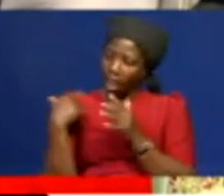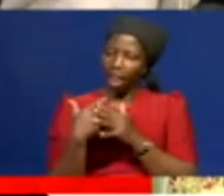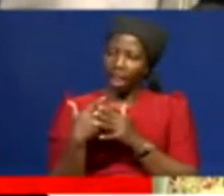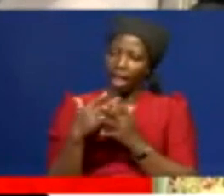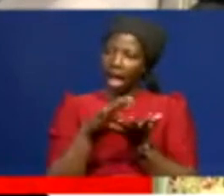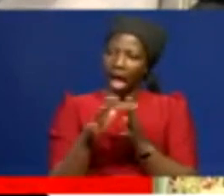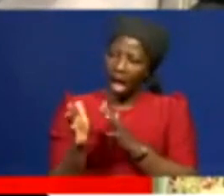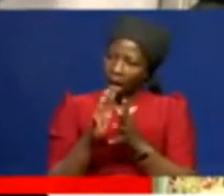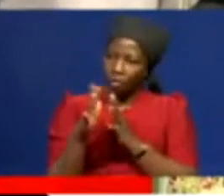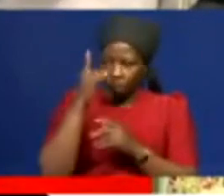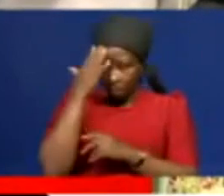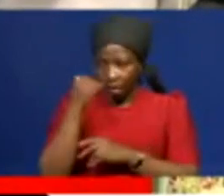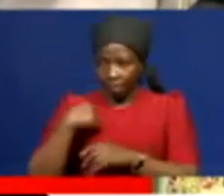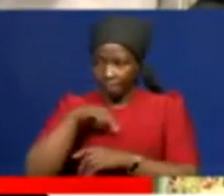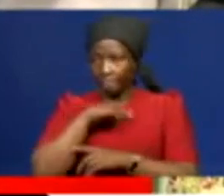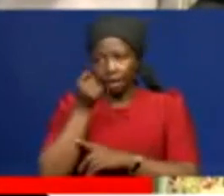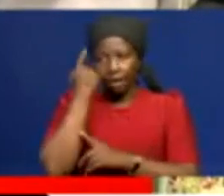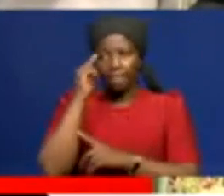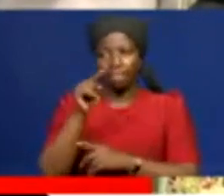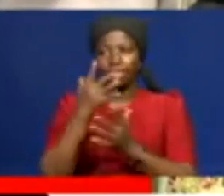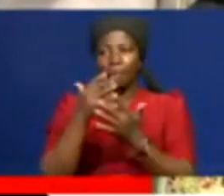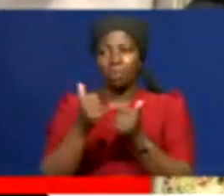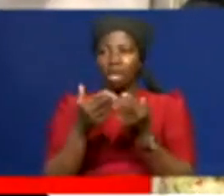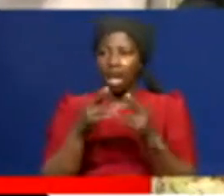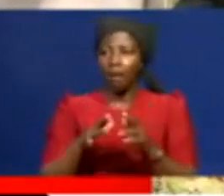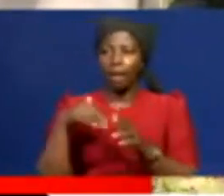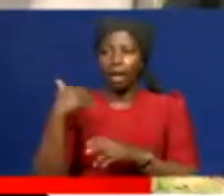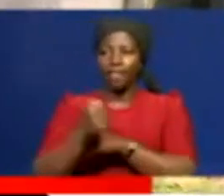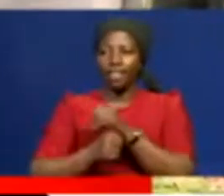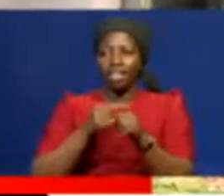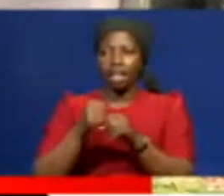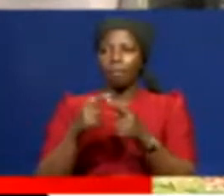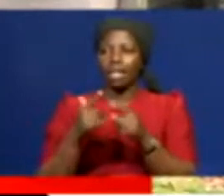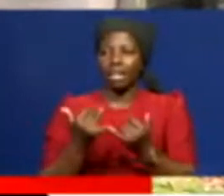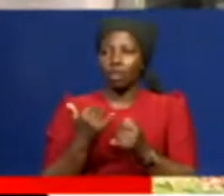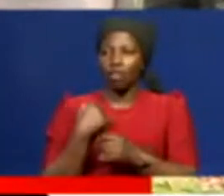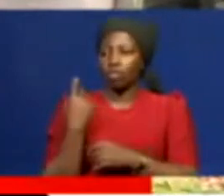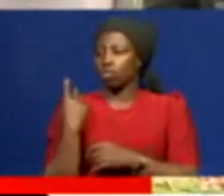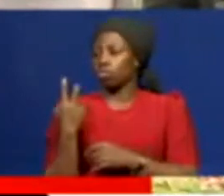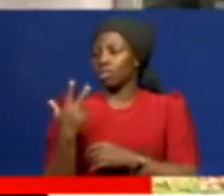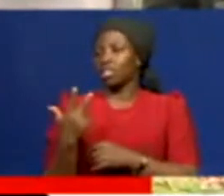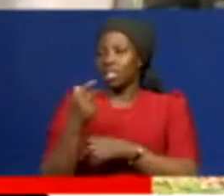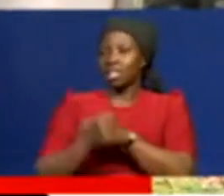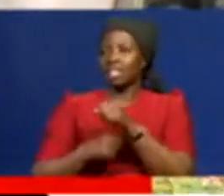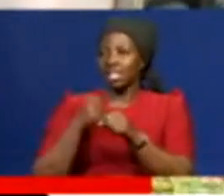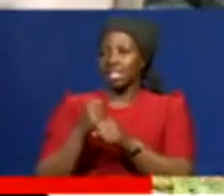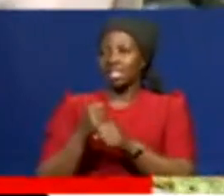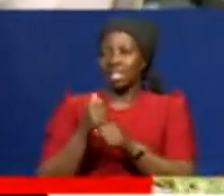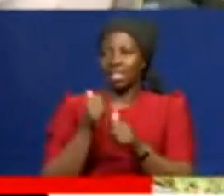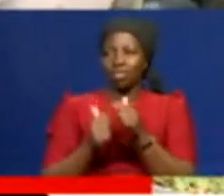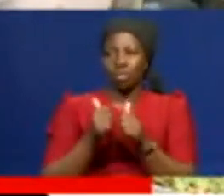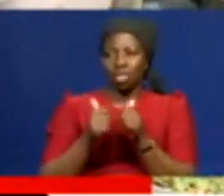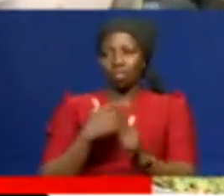understand it is an annual event, but then there are some 2 years or three, between 2006 and 8, that it